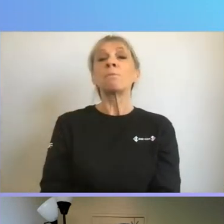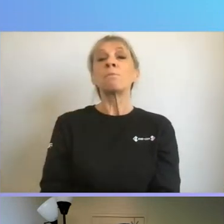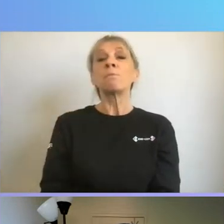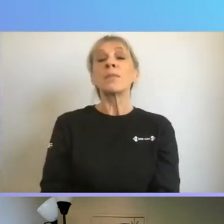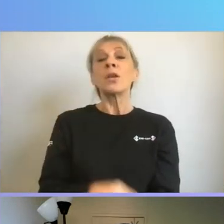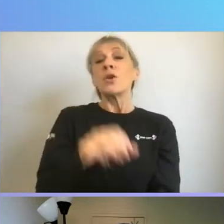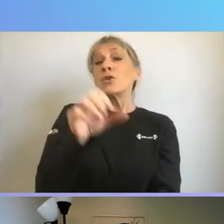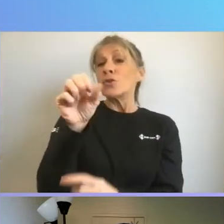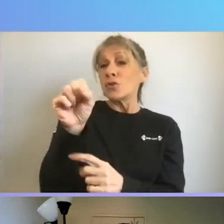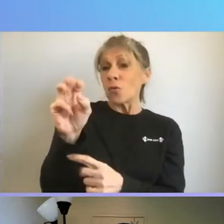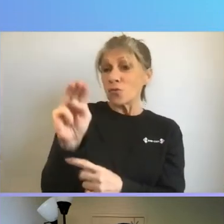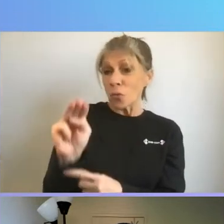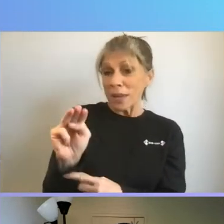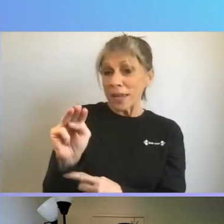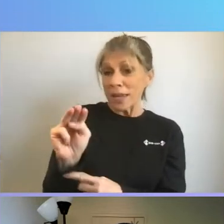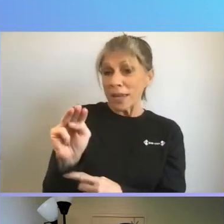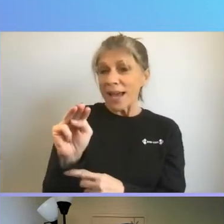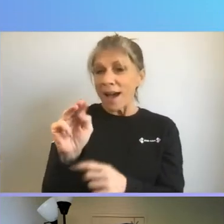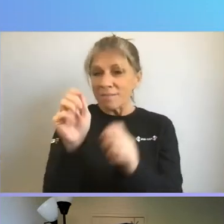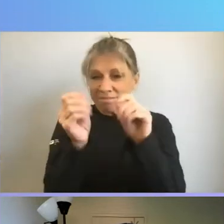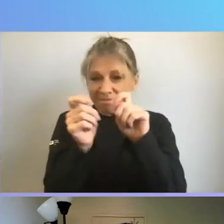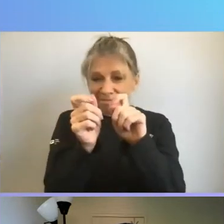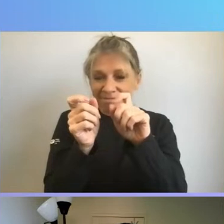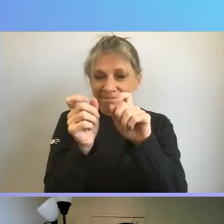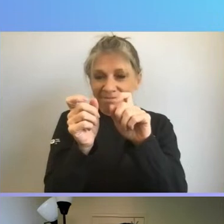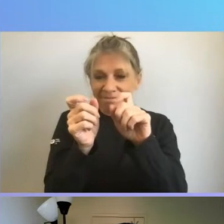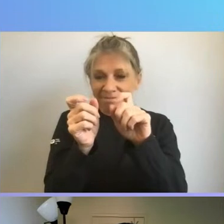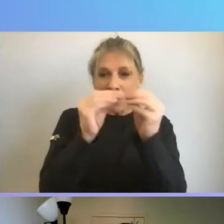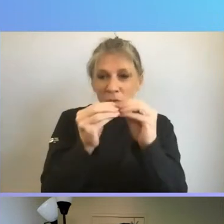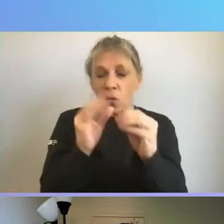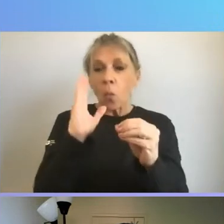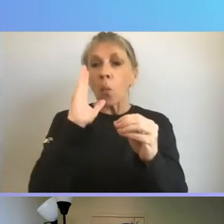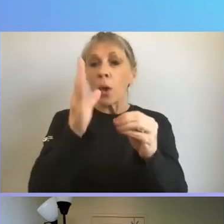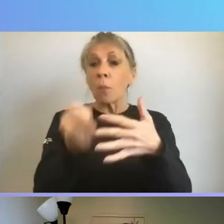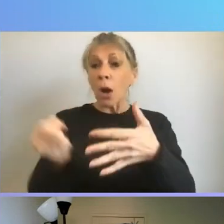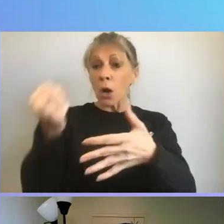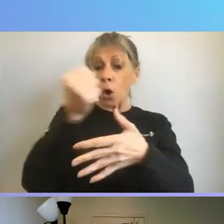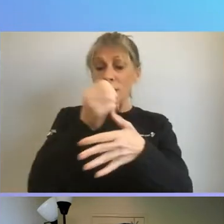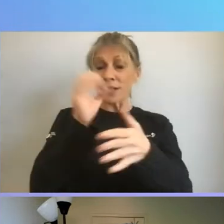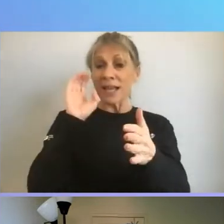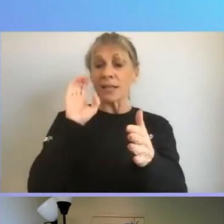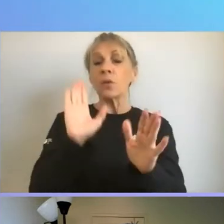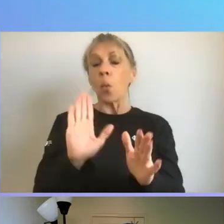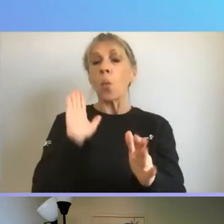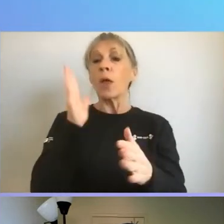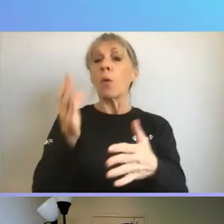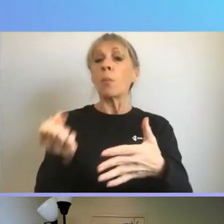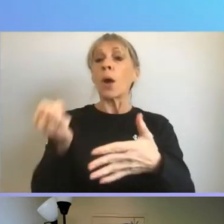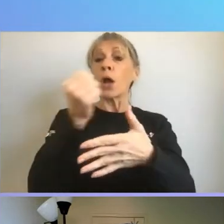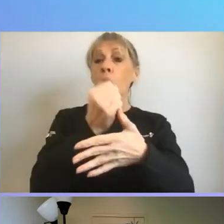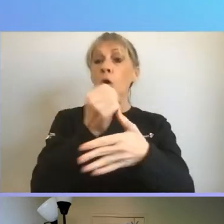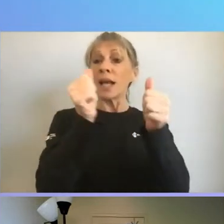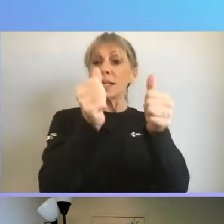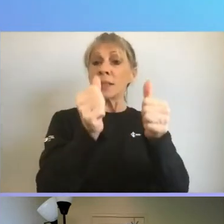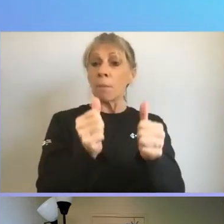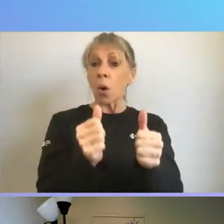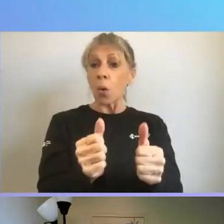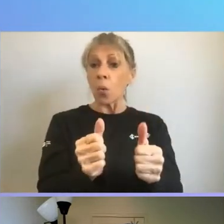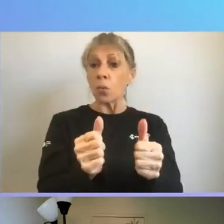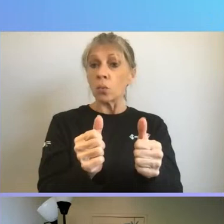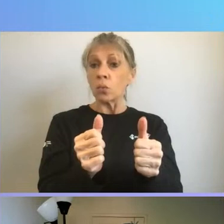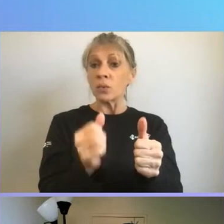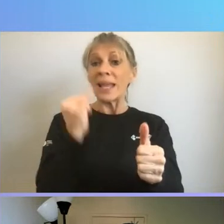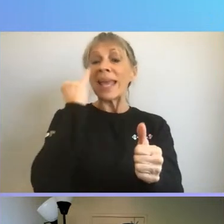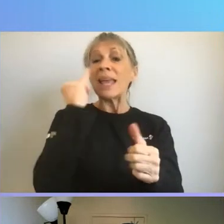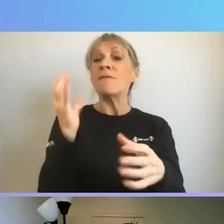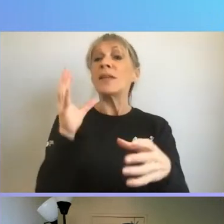social media algorithms will prioritize an image, or will prioritize a post if it includes